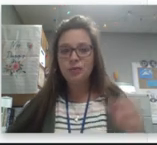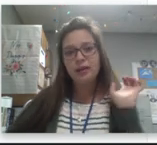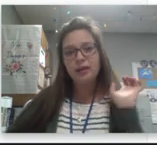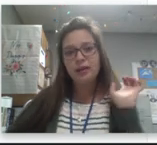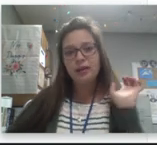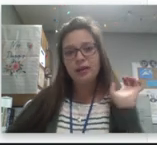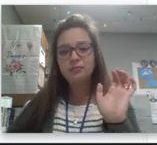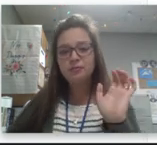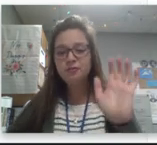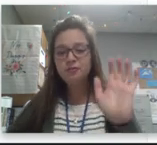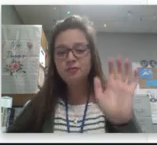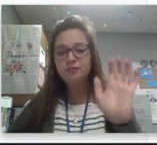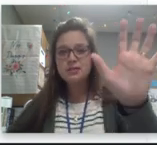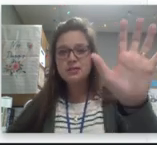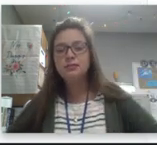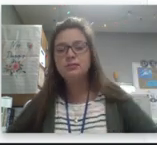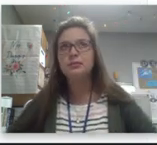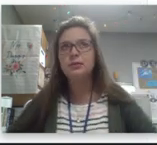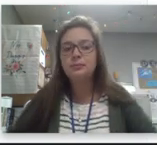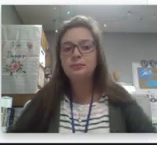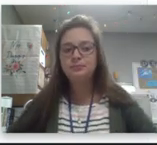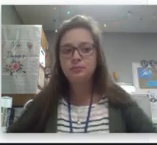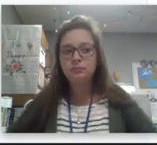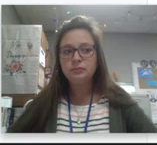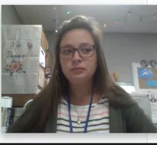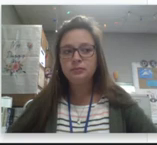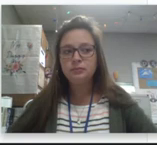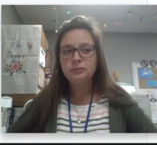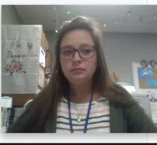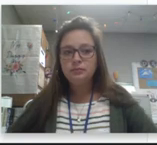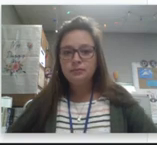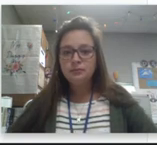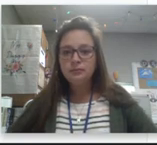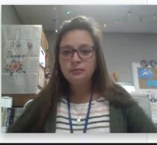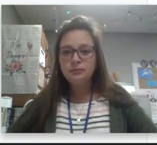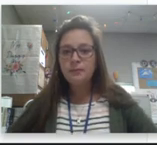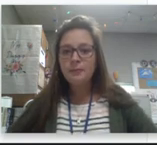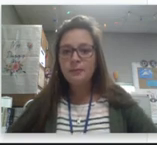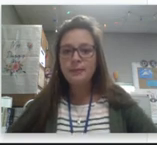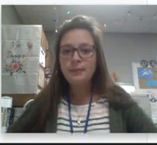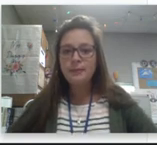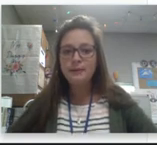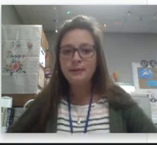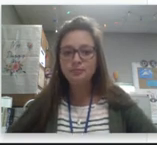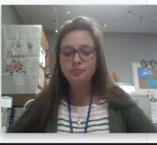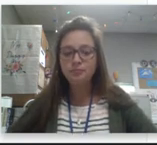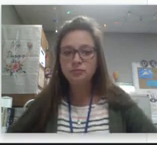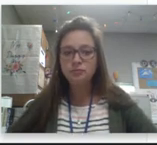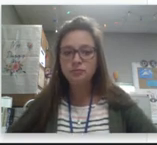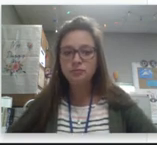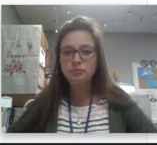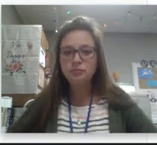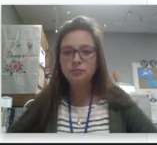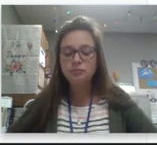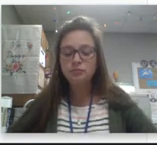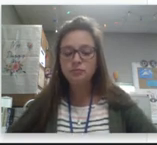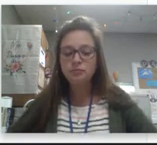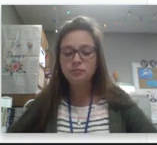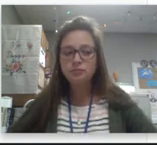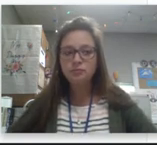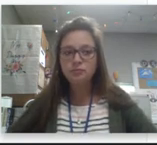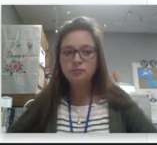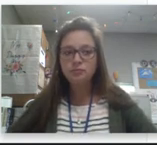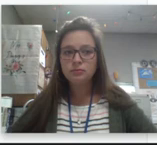Okay, when you're like forcing. Teachers, pardon this interruption. The training for the